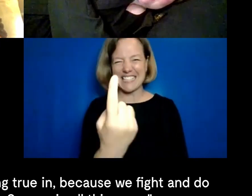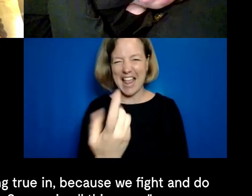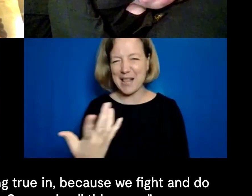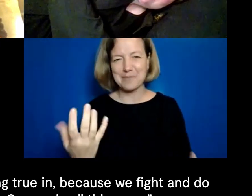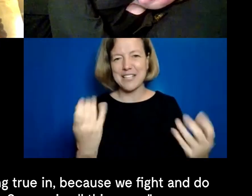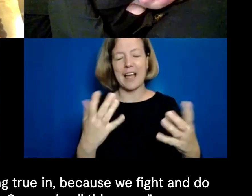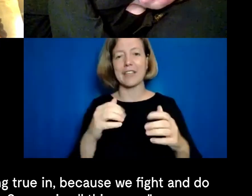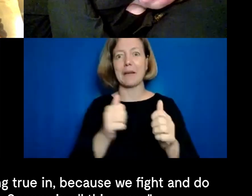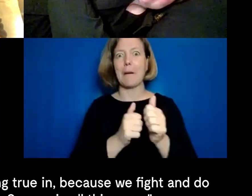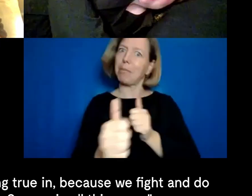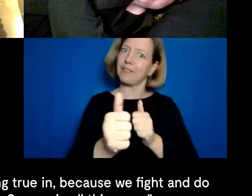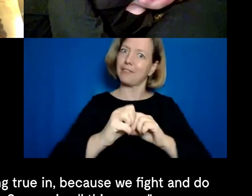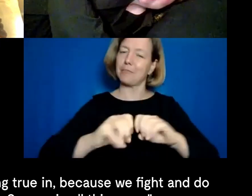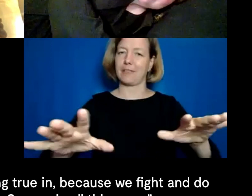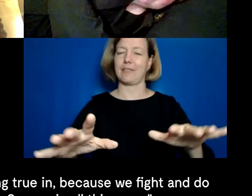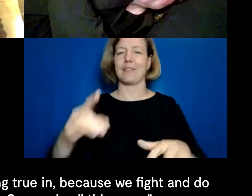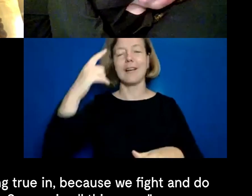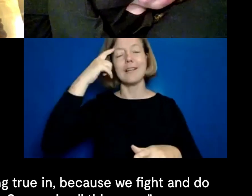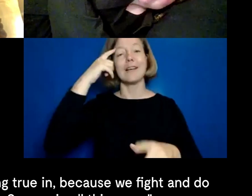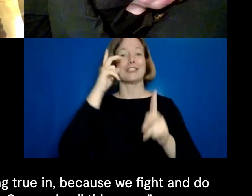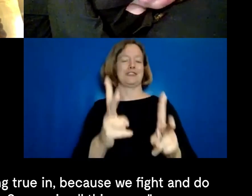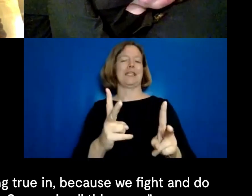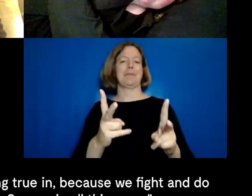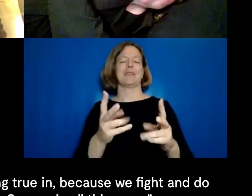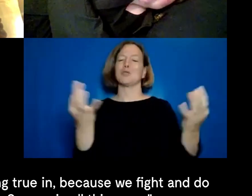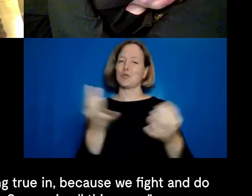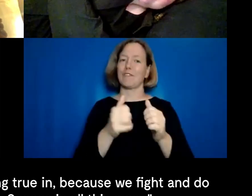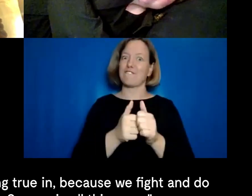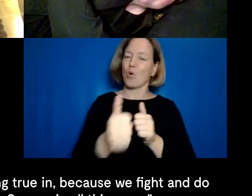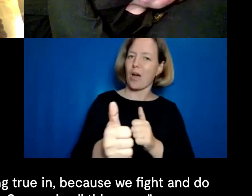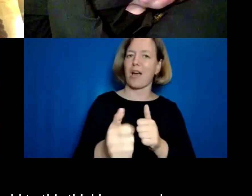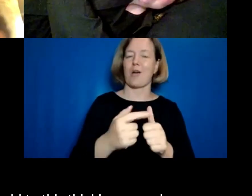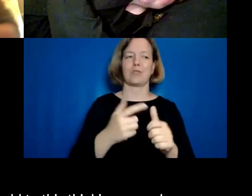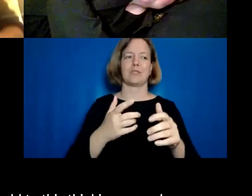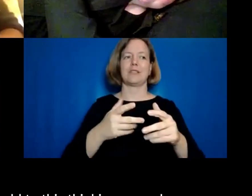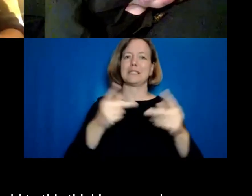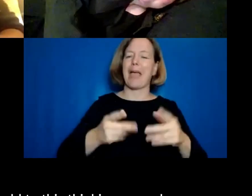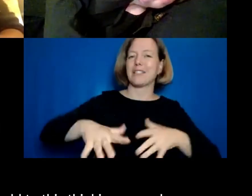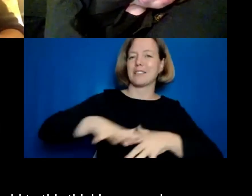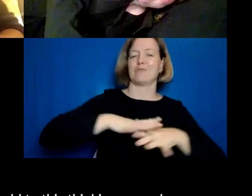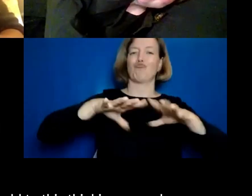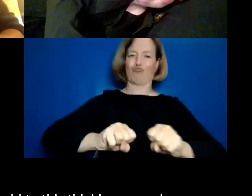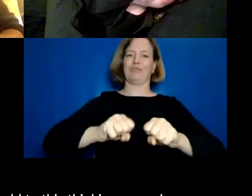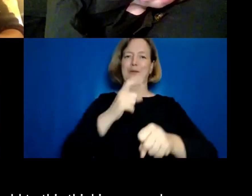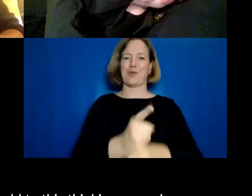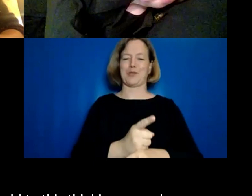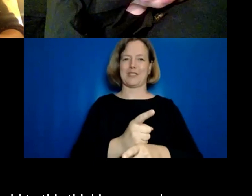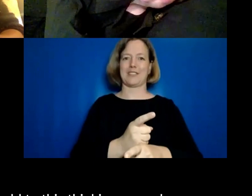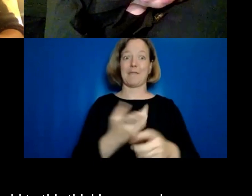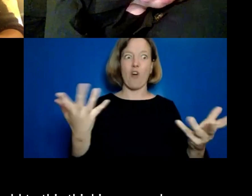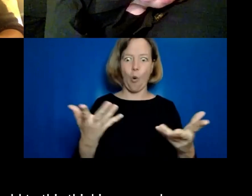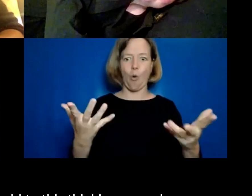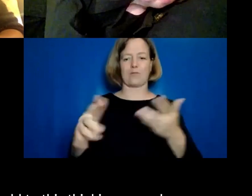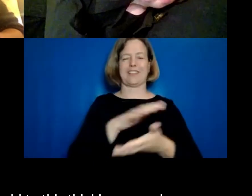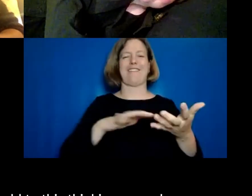in, because we fight and do much like owning spaces in all this mess. So I think that's,